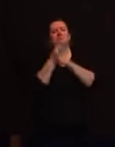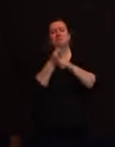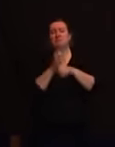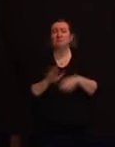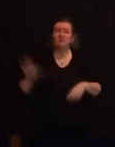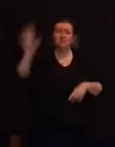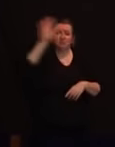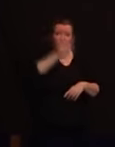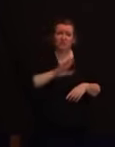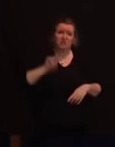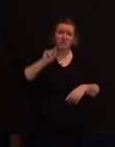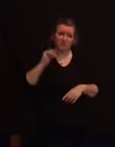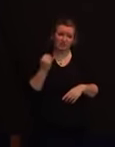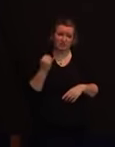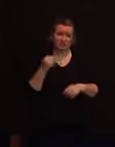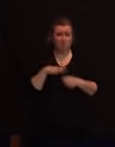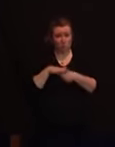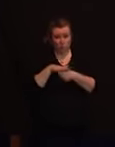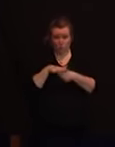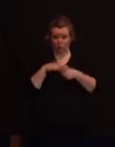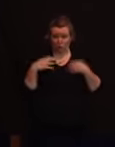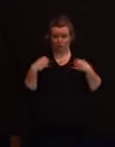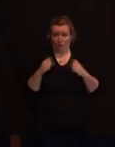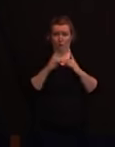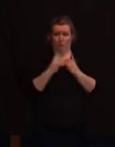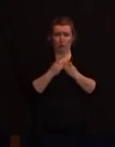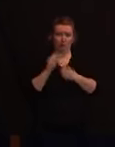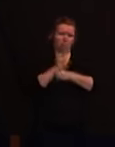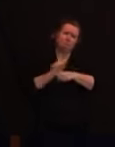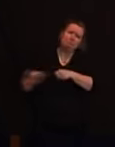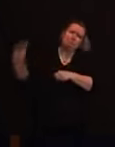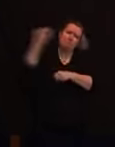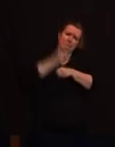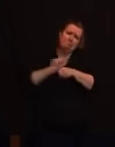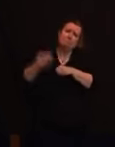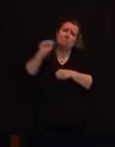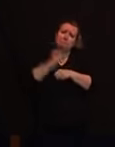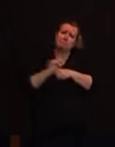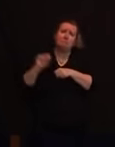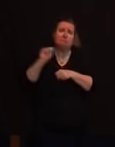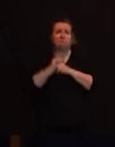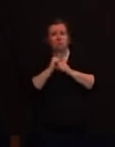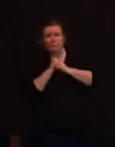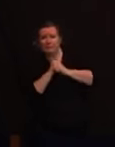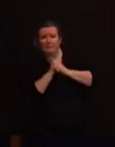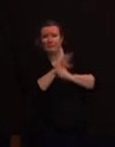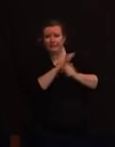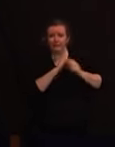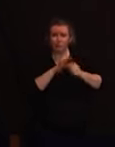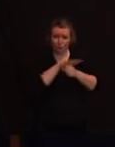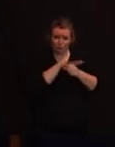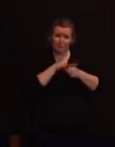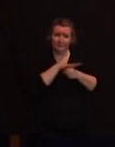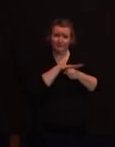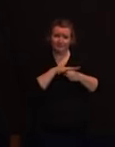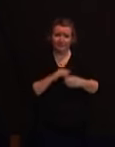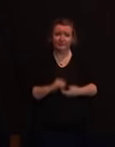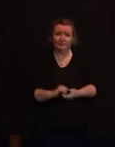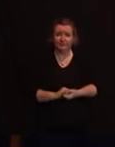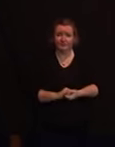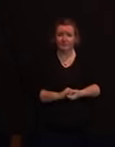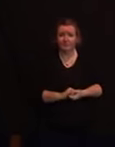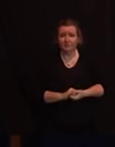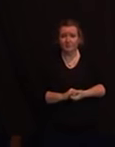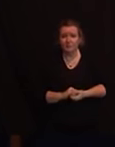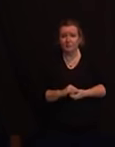health departments are working around the clock to protect their communities and respond to this outbreak. And as we know, given